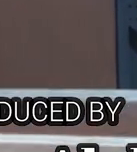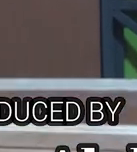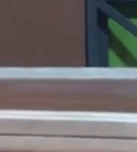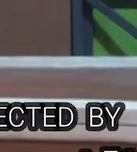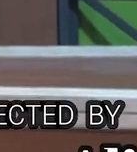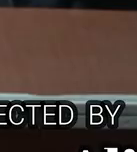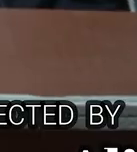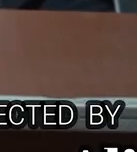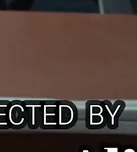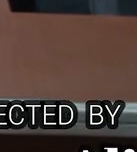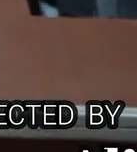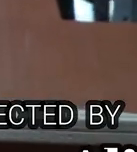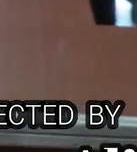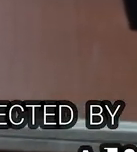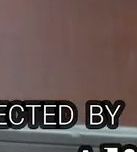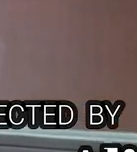right.